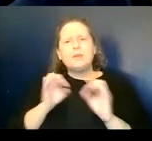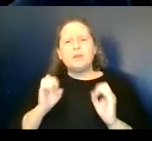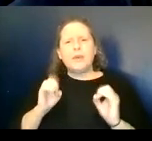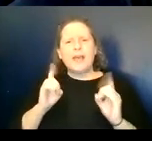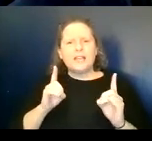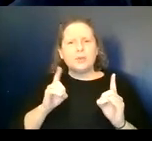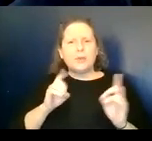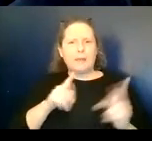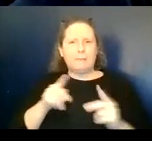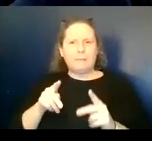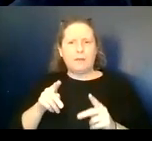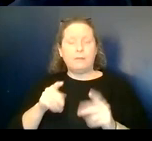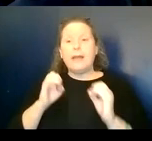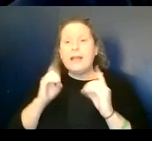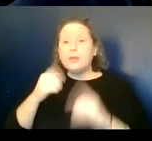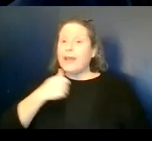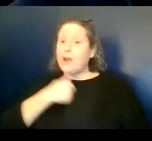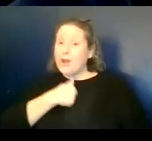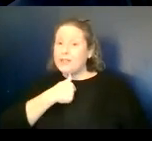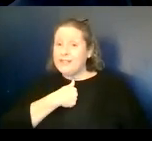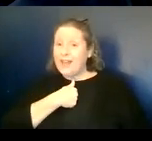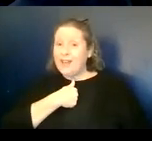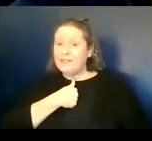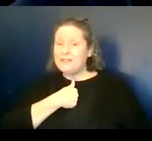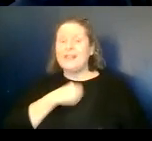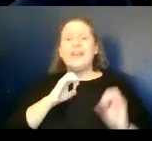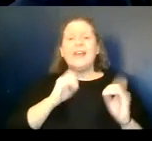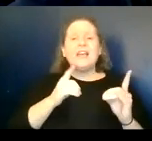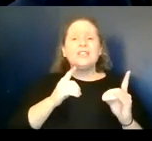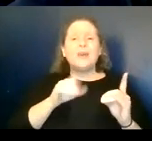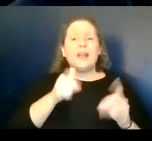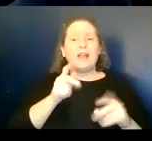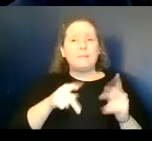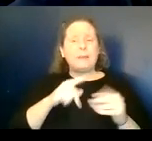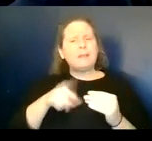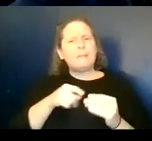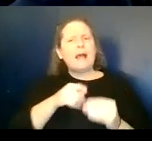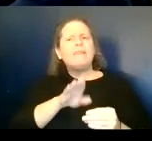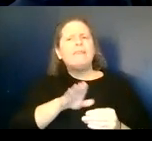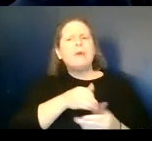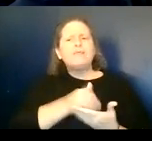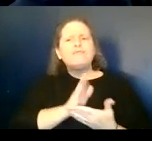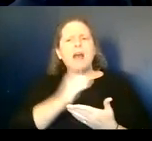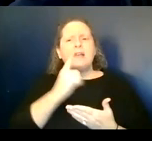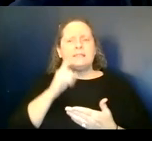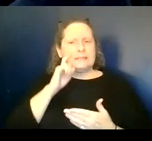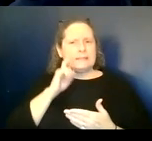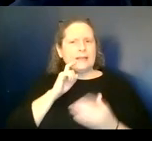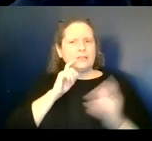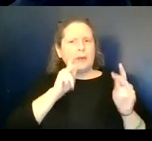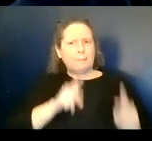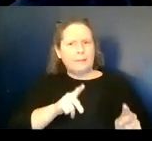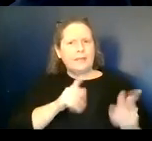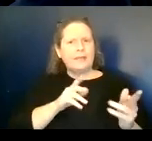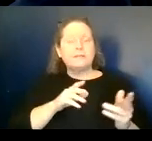support, about their rights as sexual beings, but also from a prevention standpoint, that when people